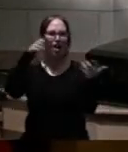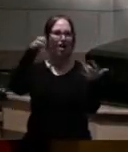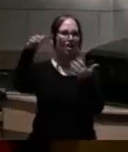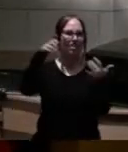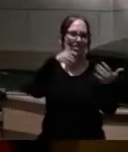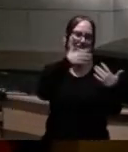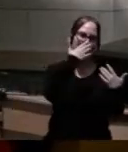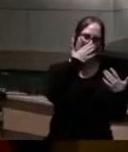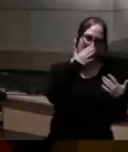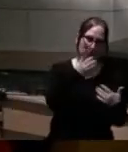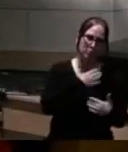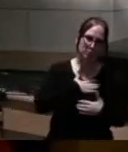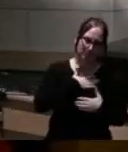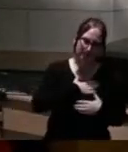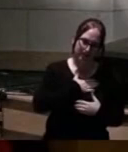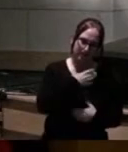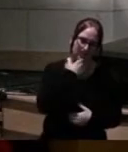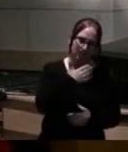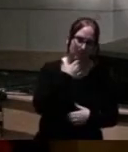Thank you. We appreciate that.